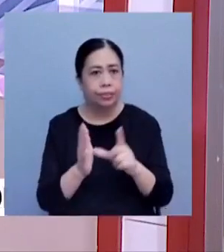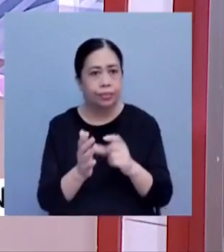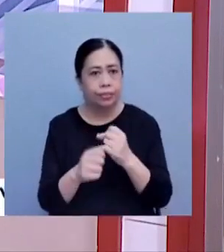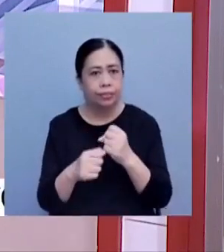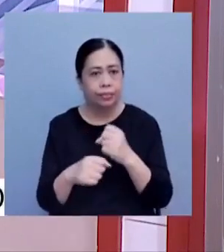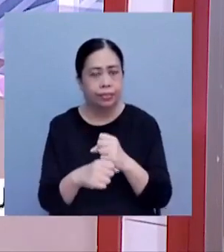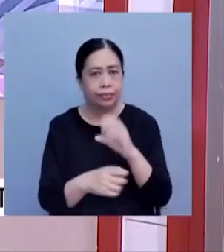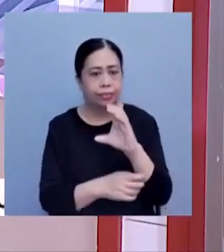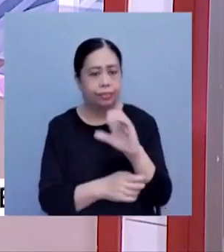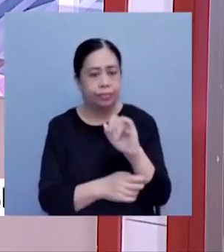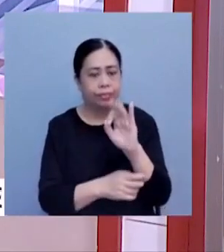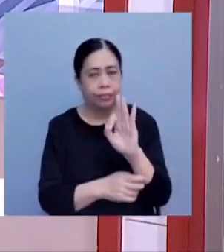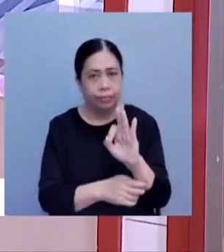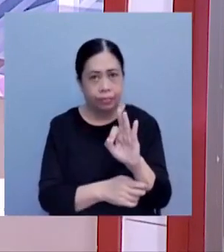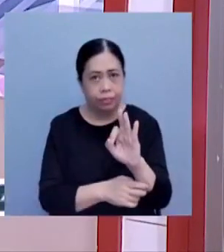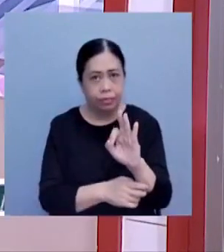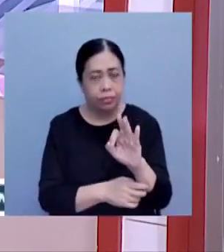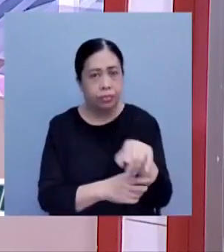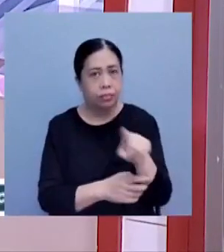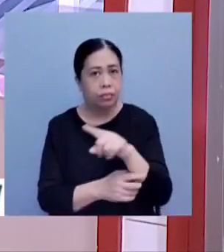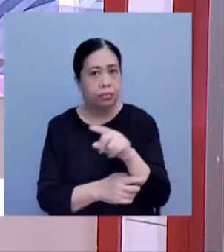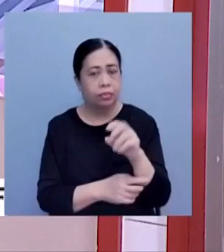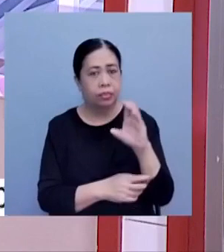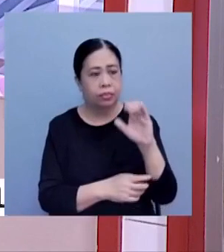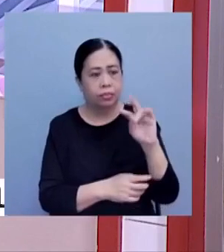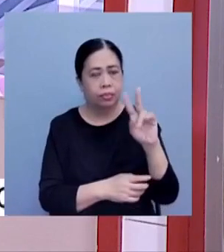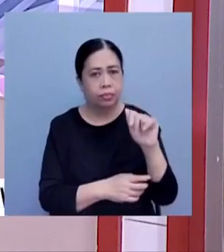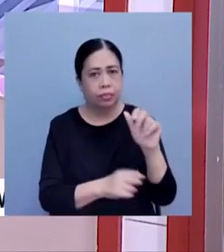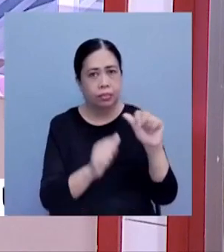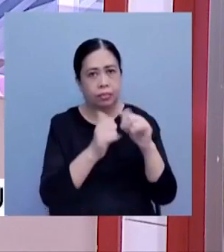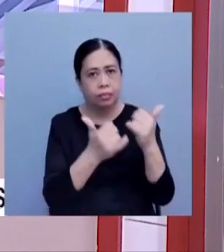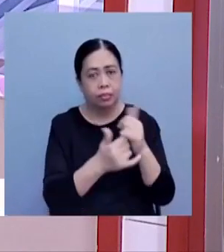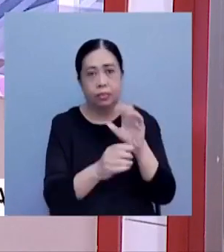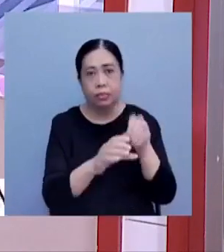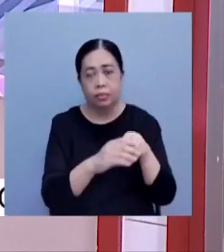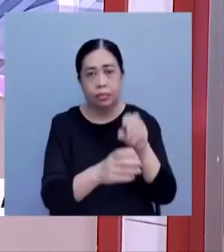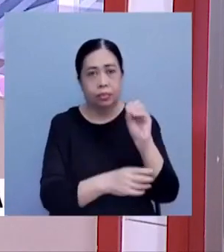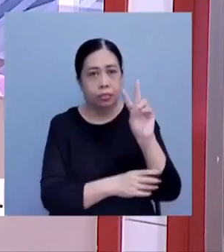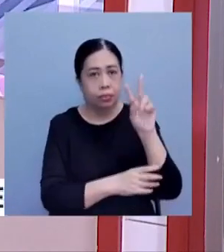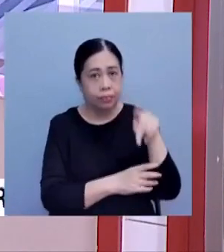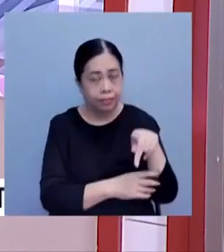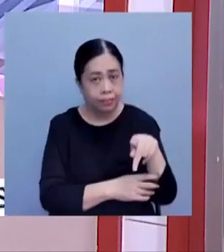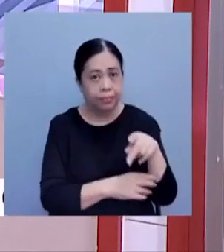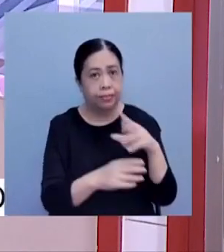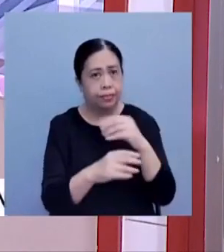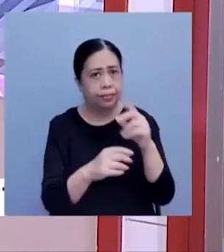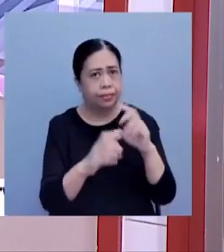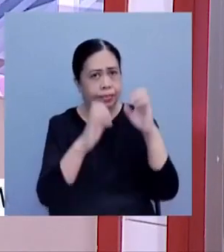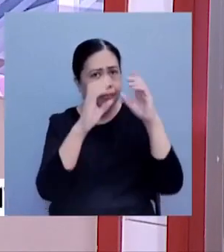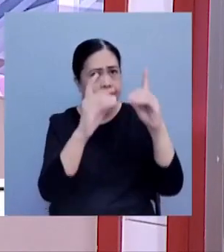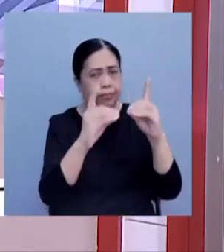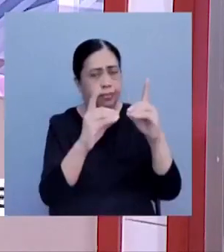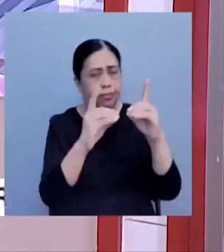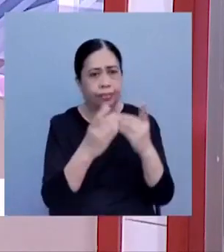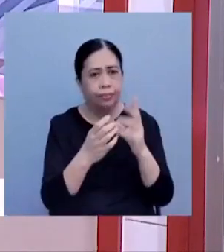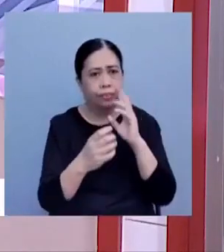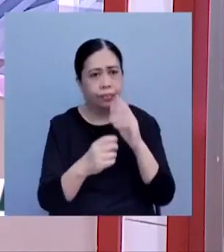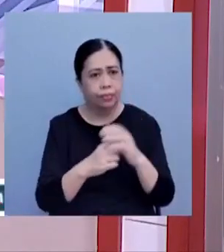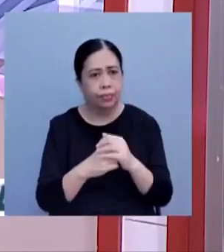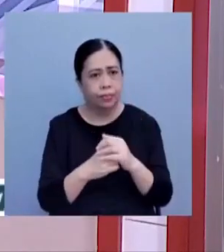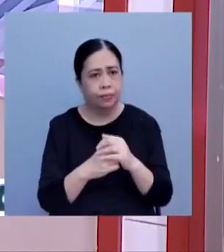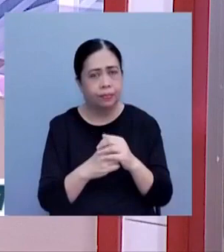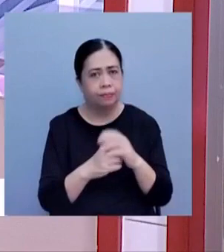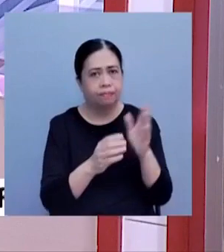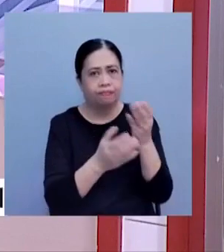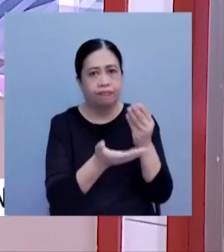and intelligence funds of civilian agencies, including the Office of Vice President Sara Duterte and the Education Department, will be realigned